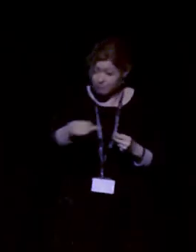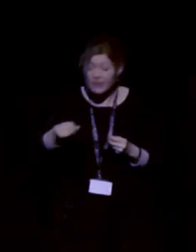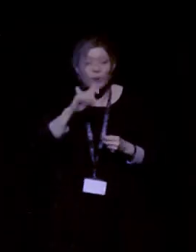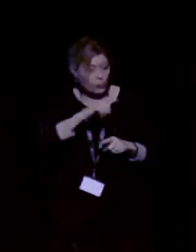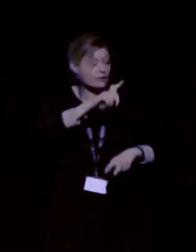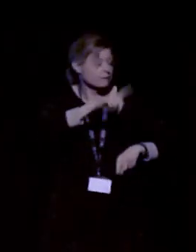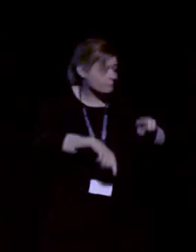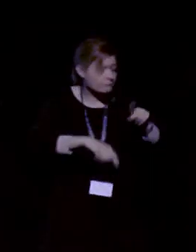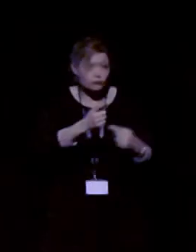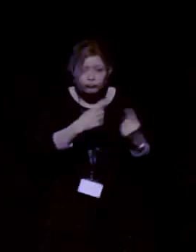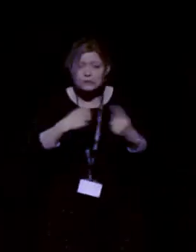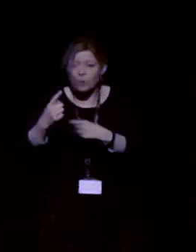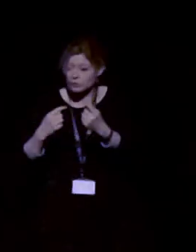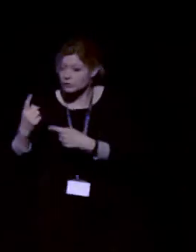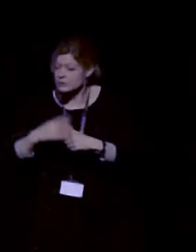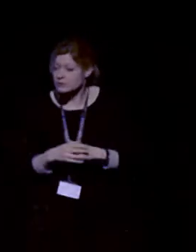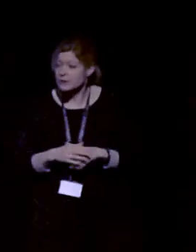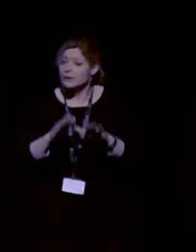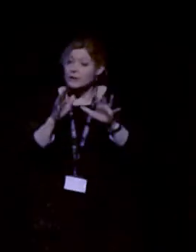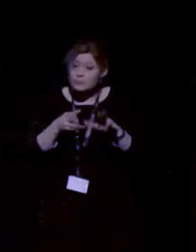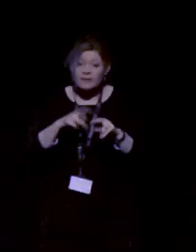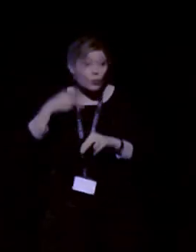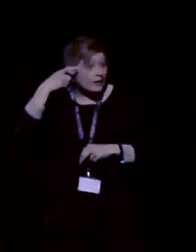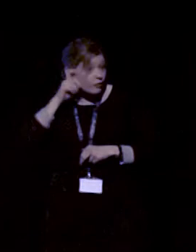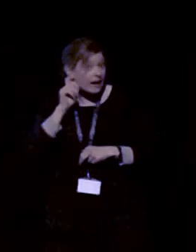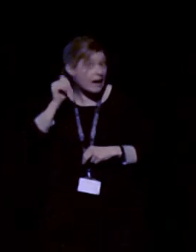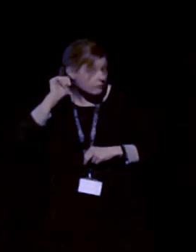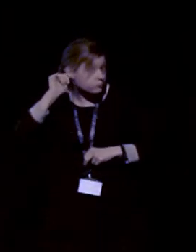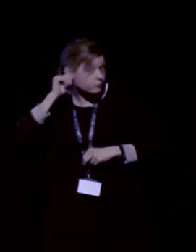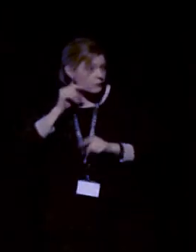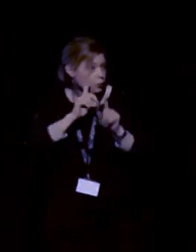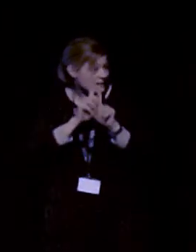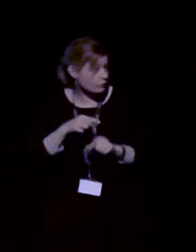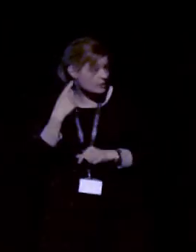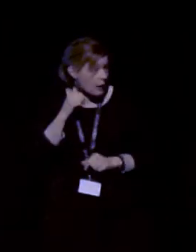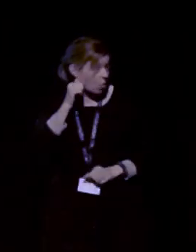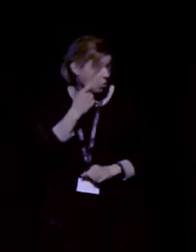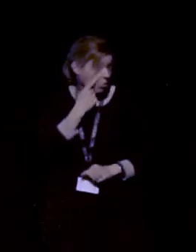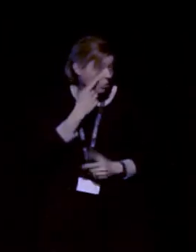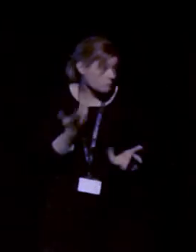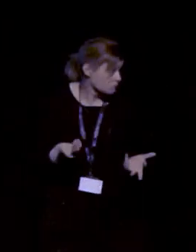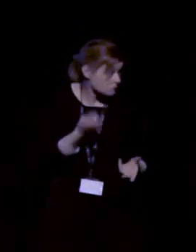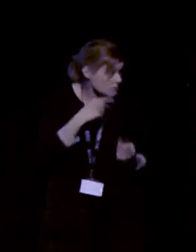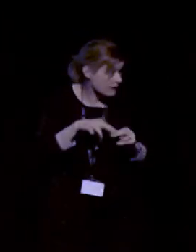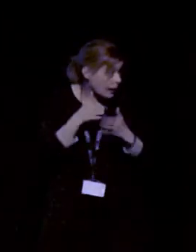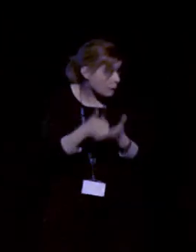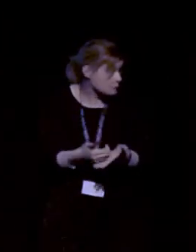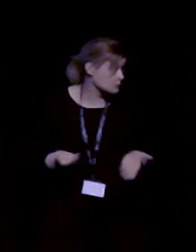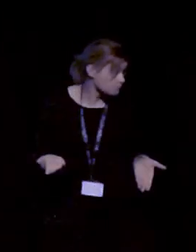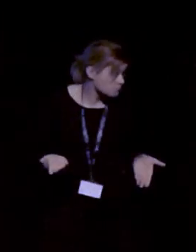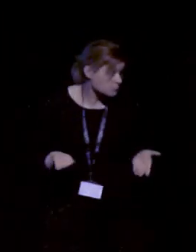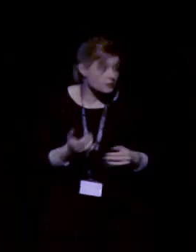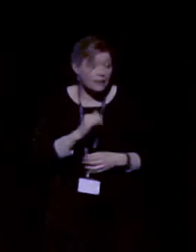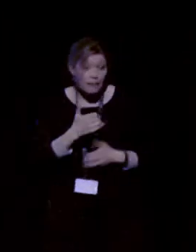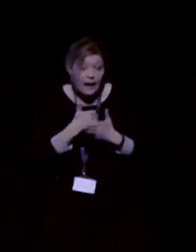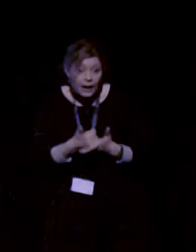advice is just, if your hearing aid has an option for these kinds of sounds, try them and see if they help you, and they may do, but